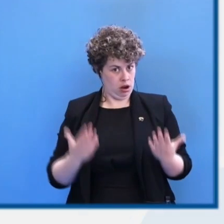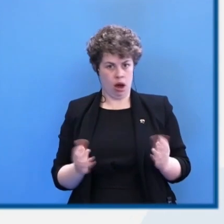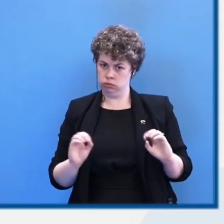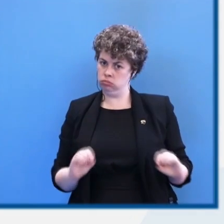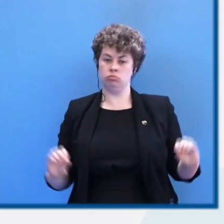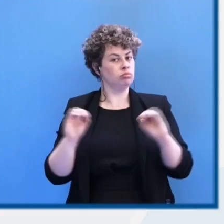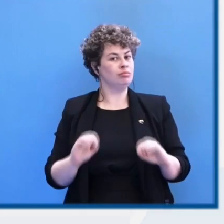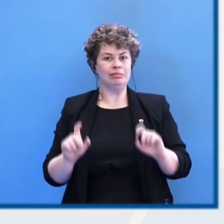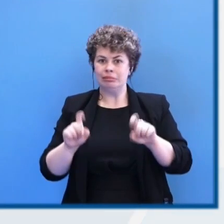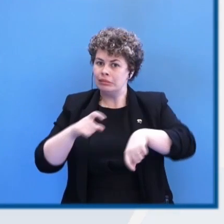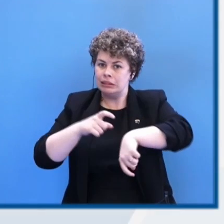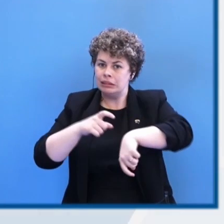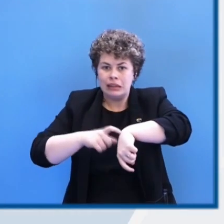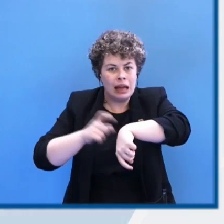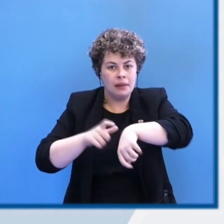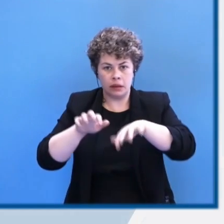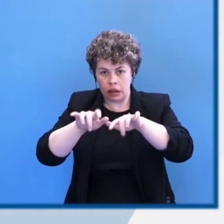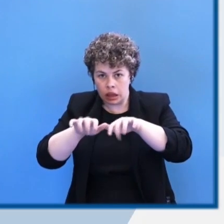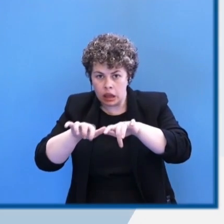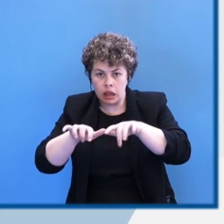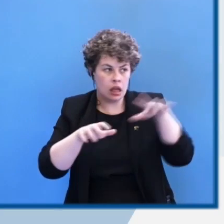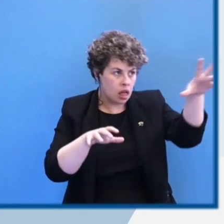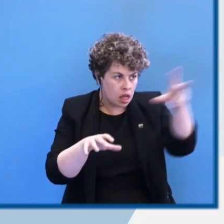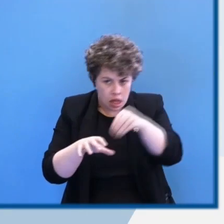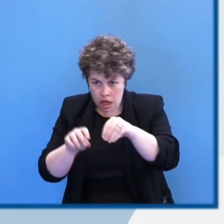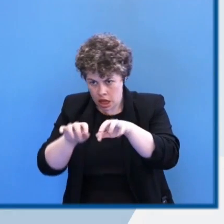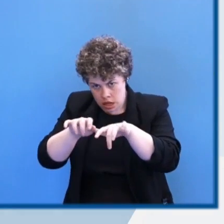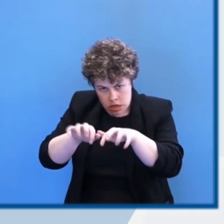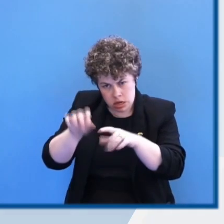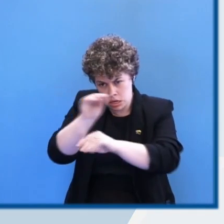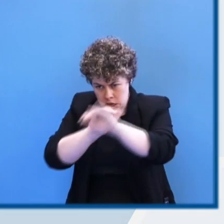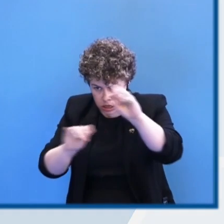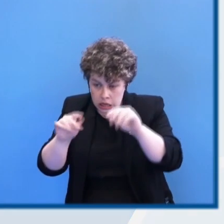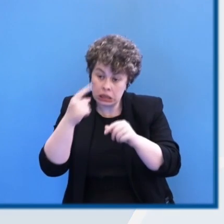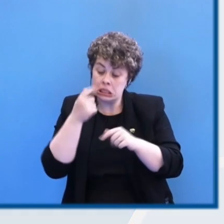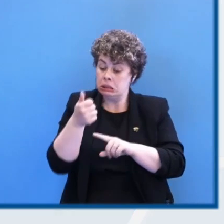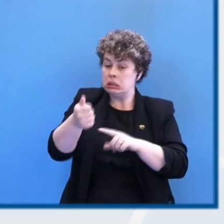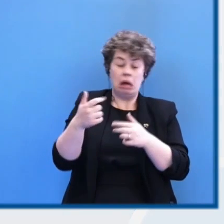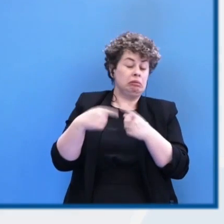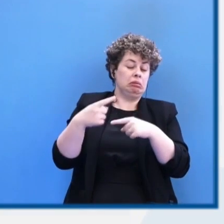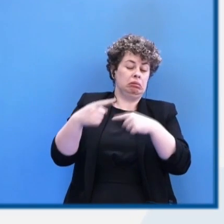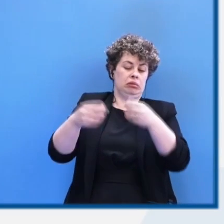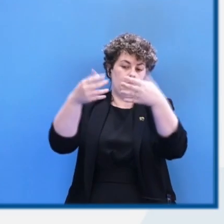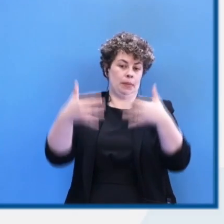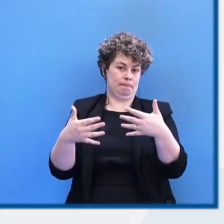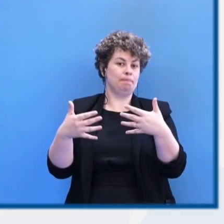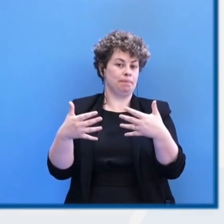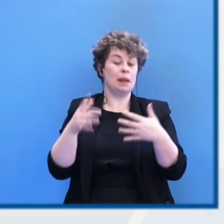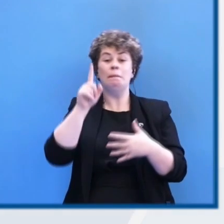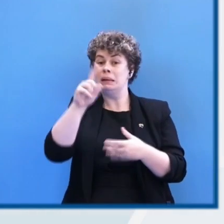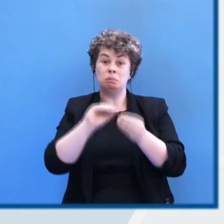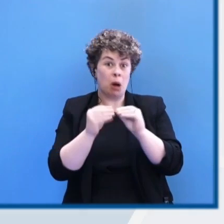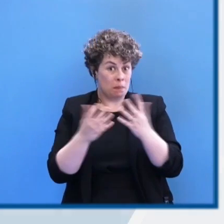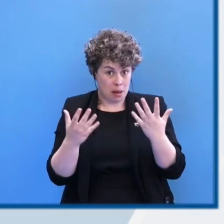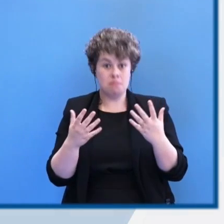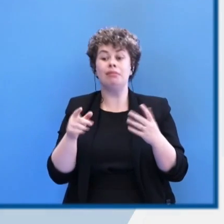develop such models which can give that, but very often the problem is that we don't have enough of this data.